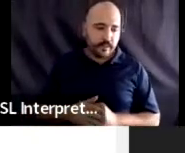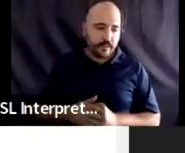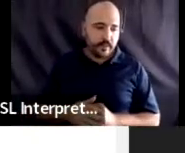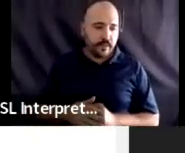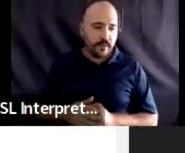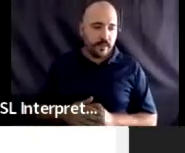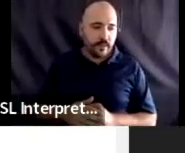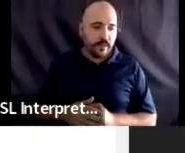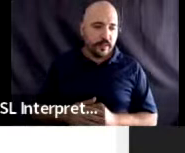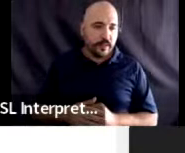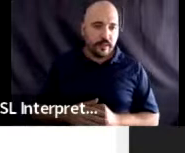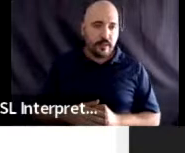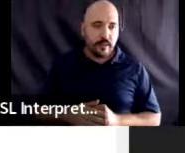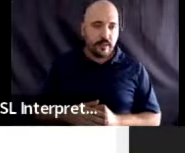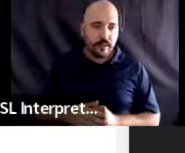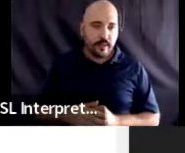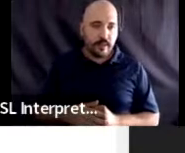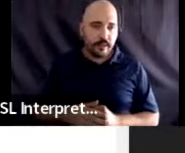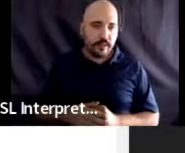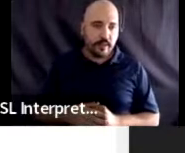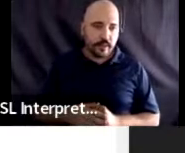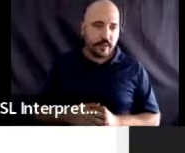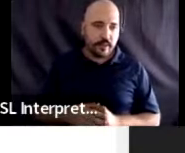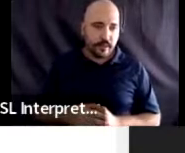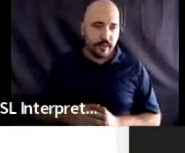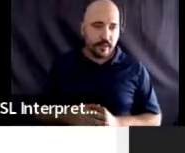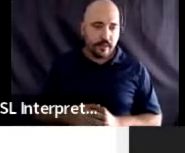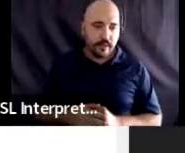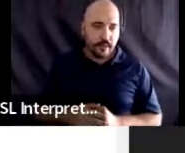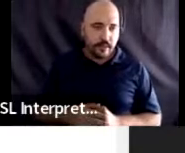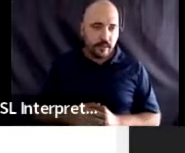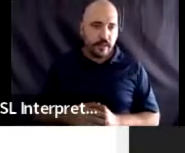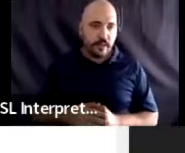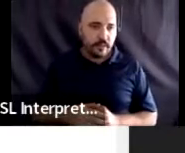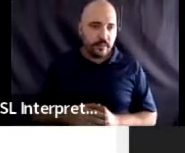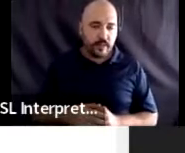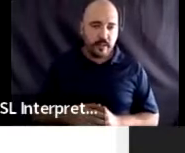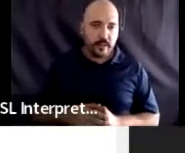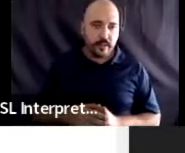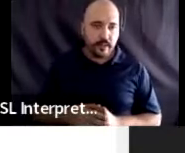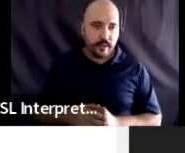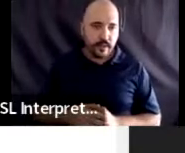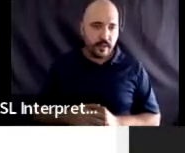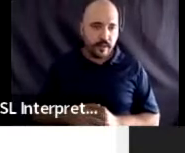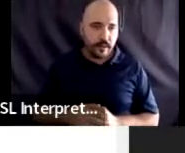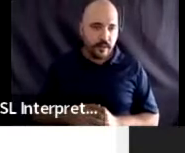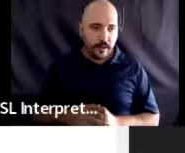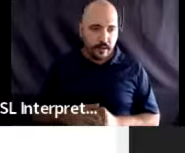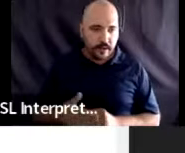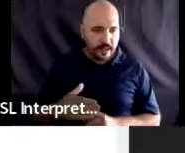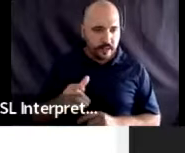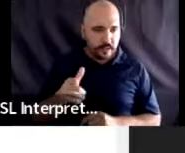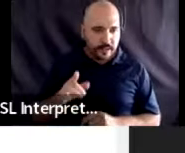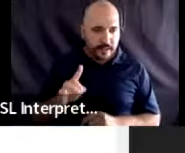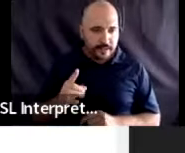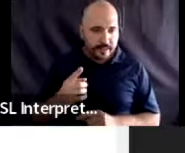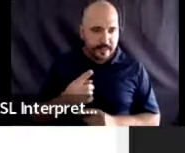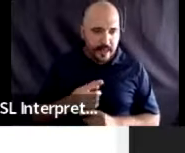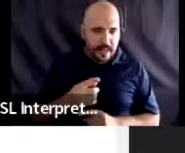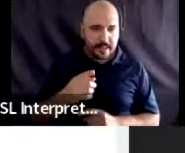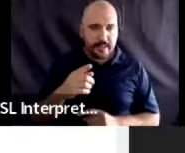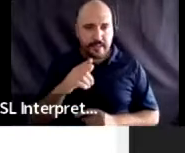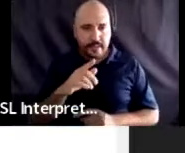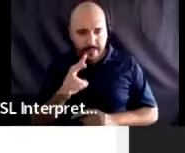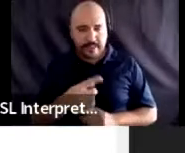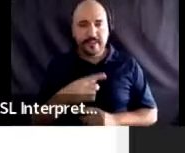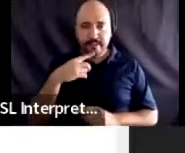positive, 9.30%. Last Last 28 days daily average 9.45%. Column 3. 28 days, 9 point, right?